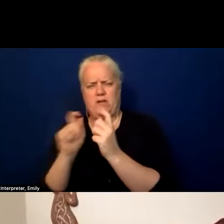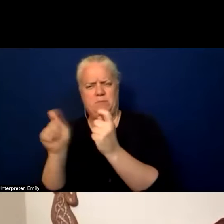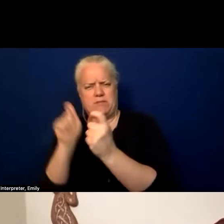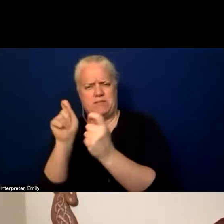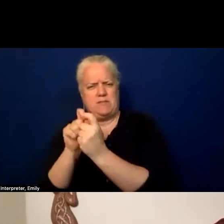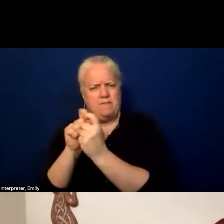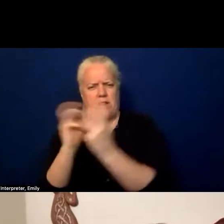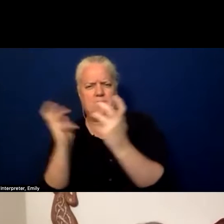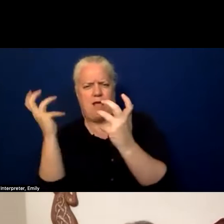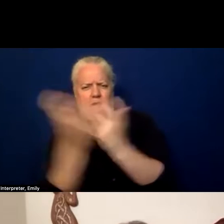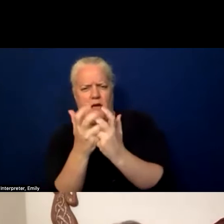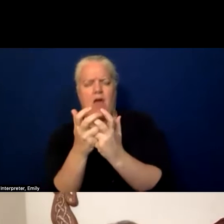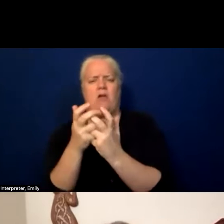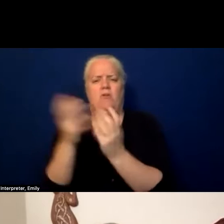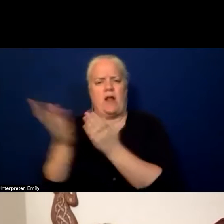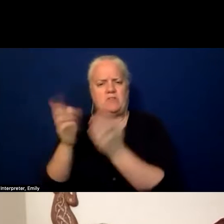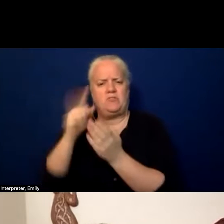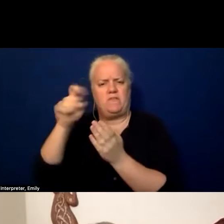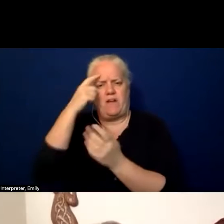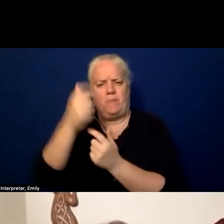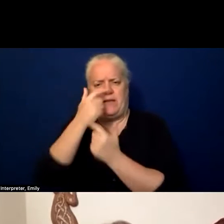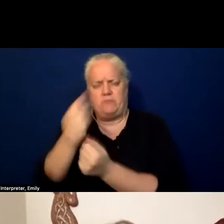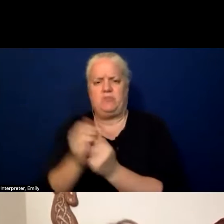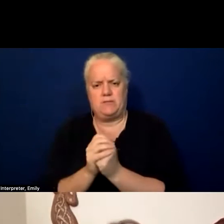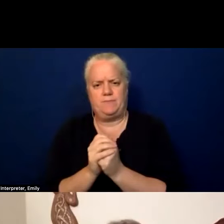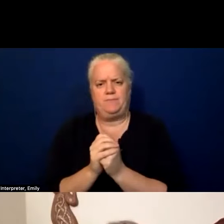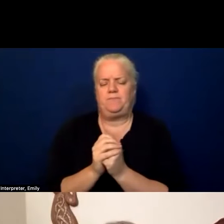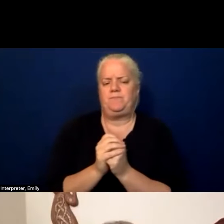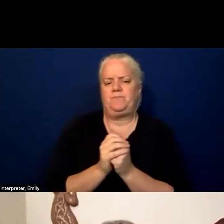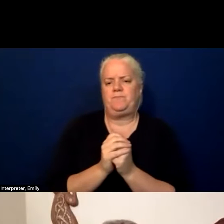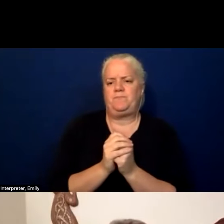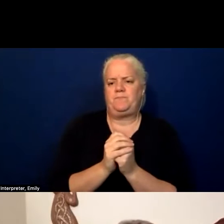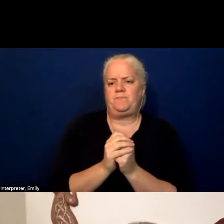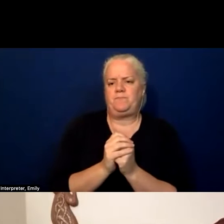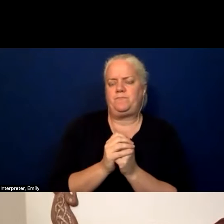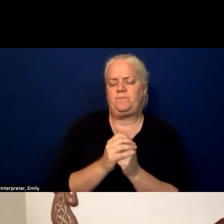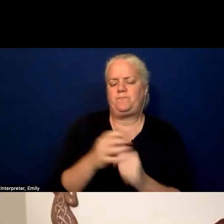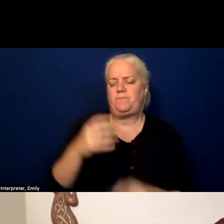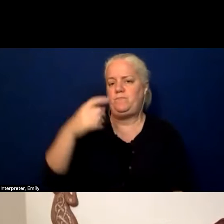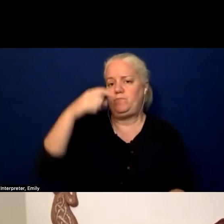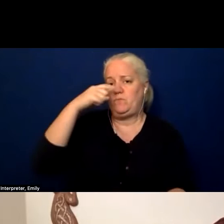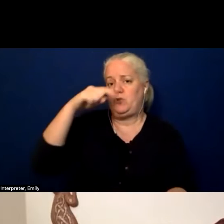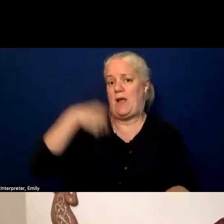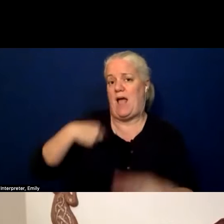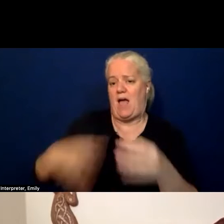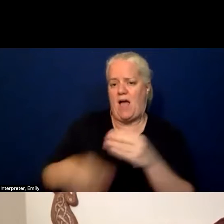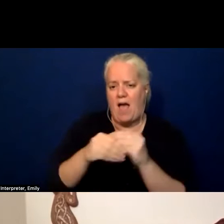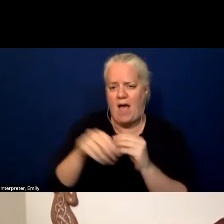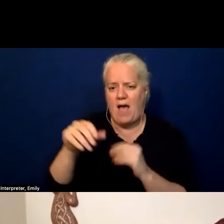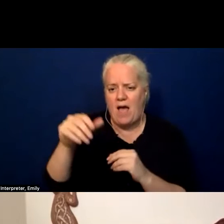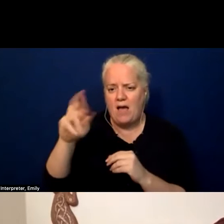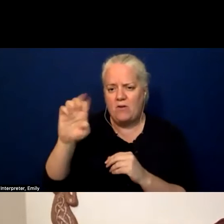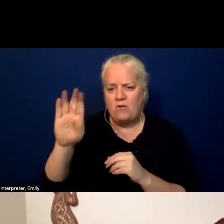yes, thank you. Can I just add to that, if you don't mind? Because I think it's really important for